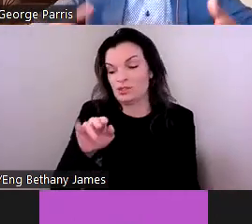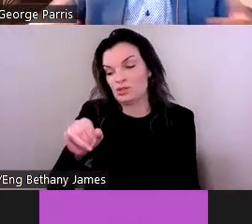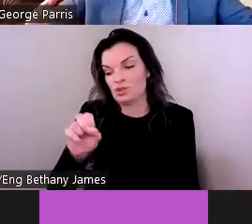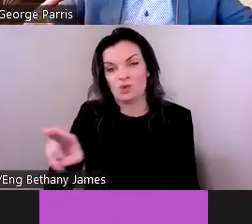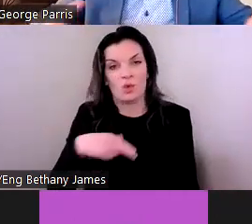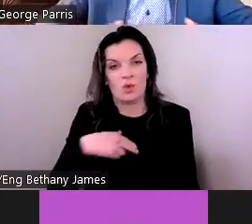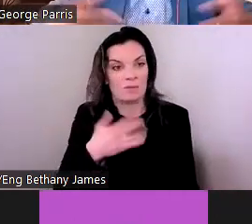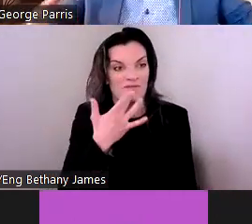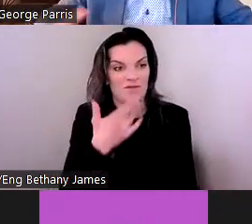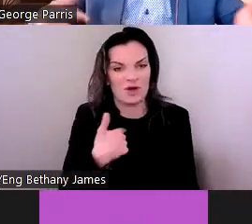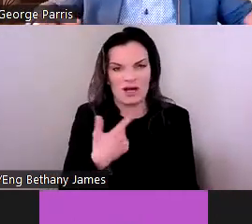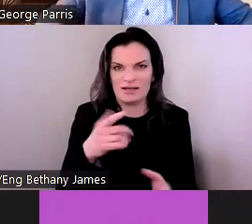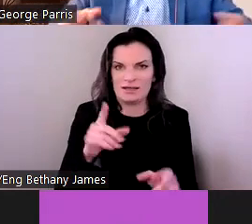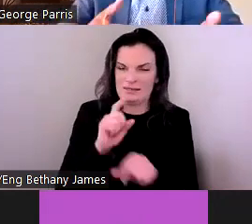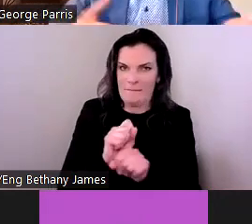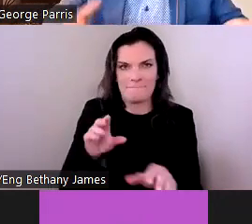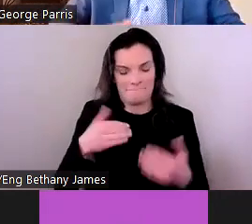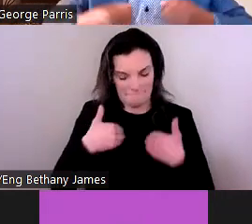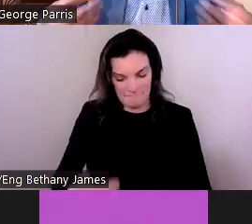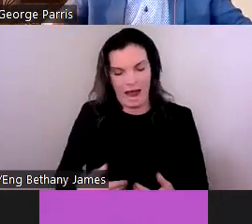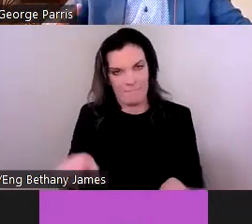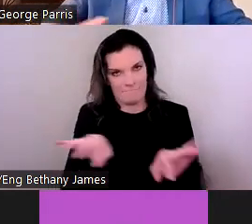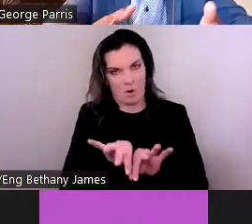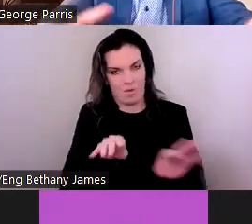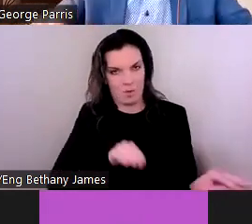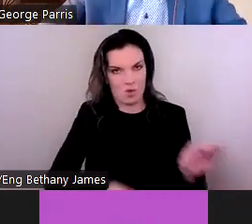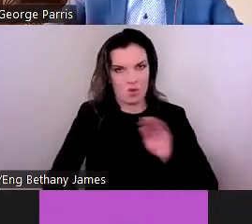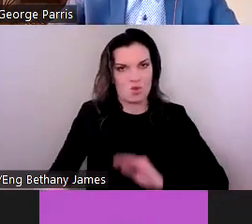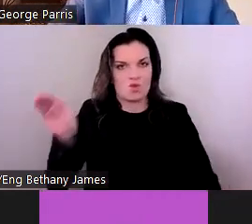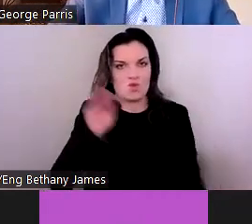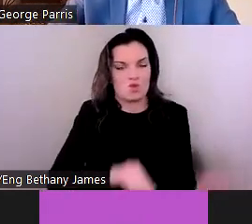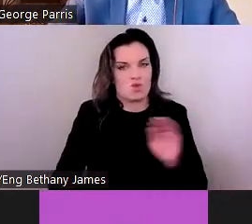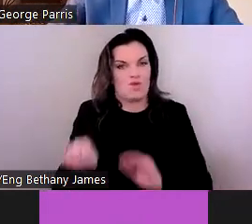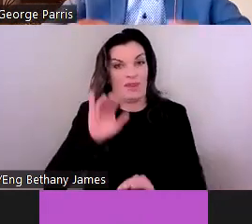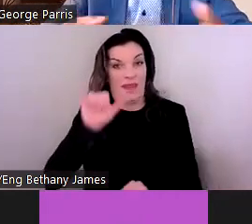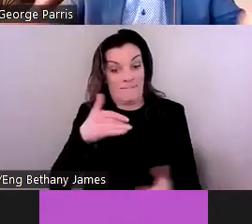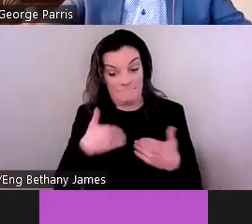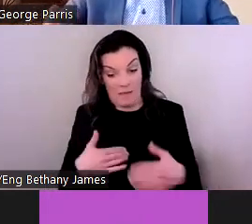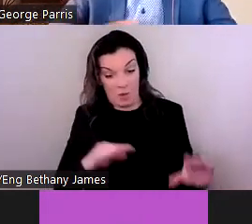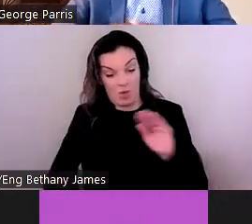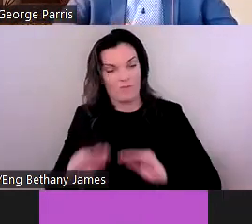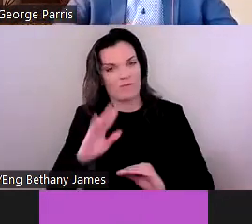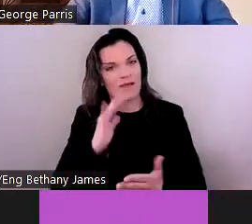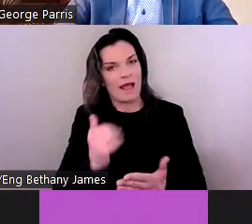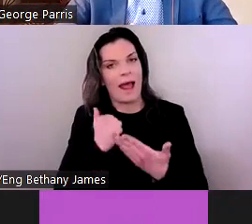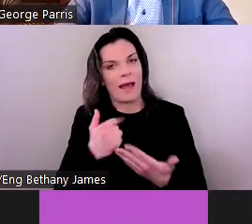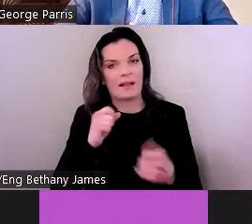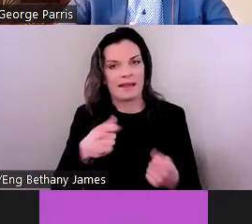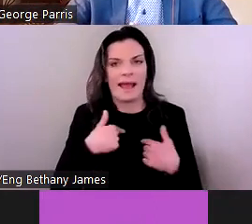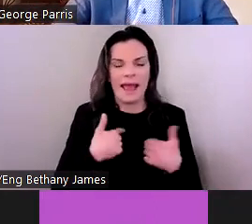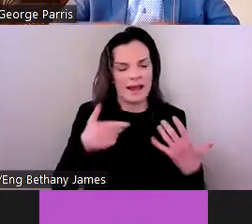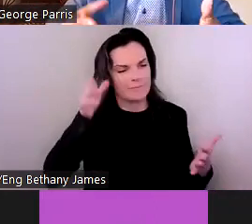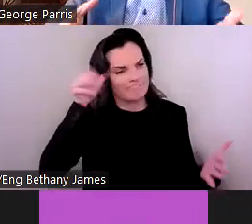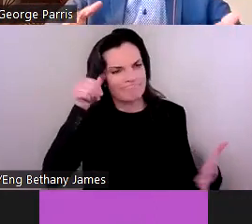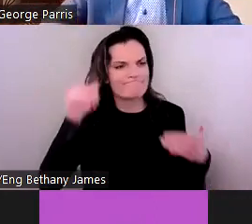that helps increase your physicalness and how you cope. Learn new skills, developmental well-being,